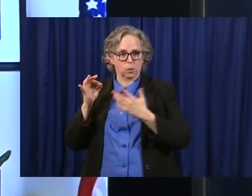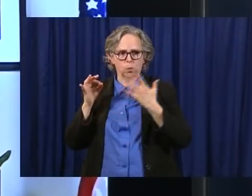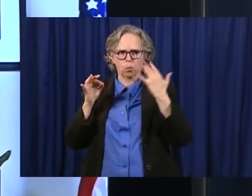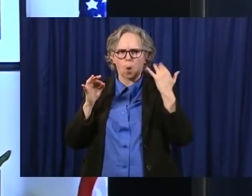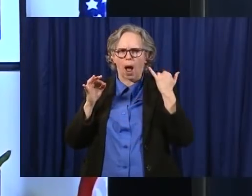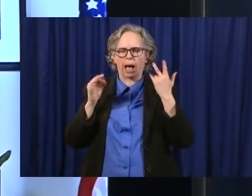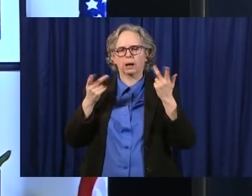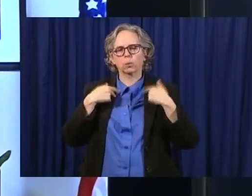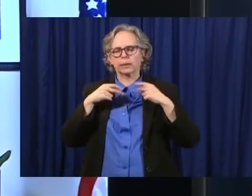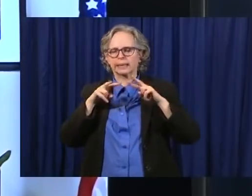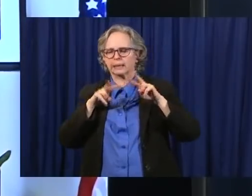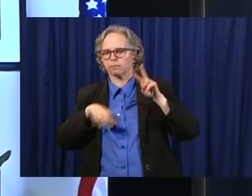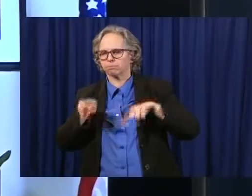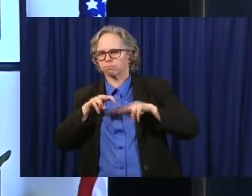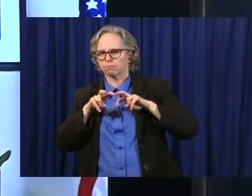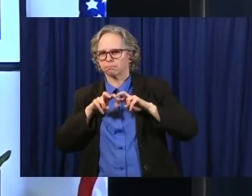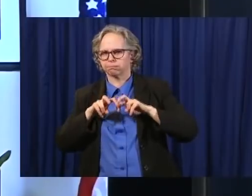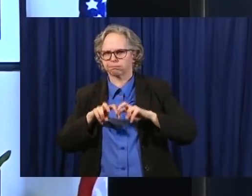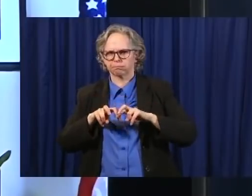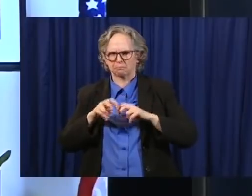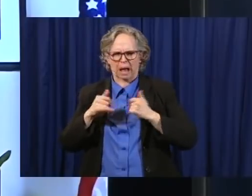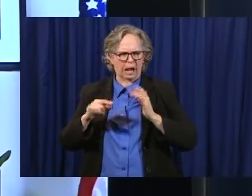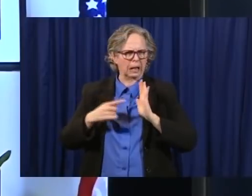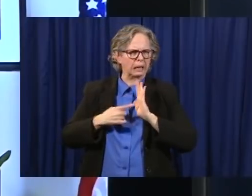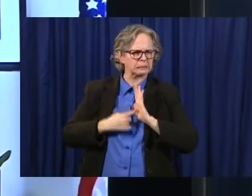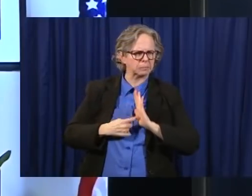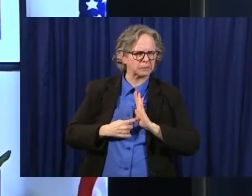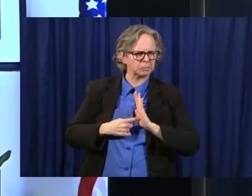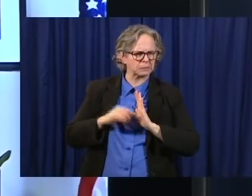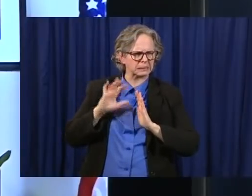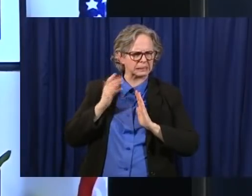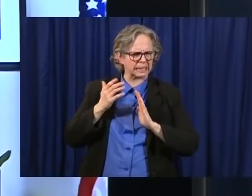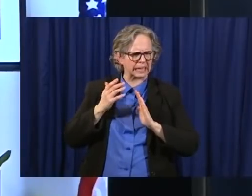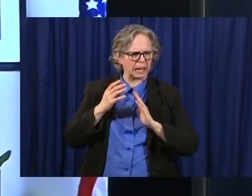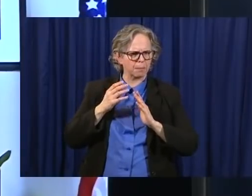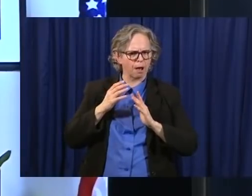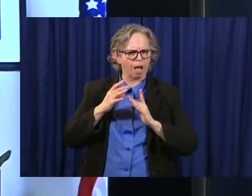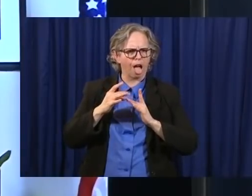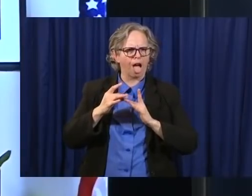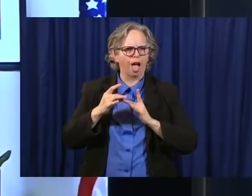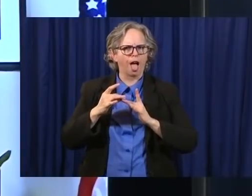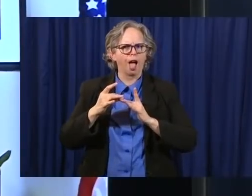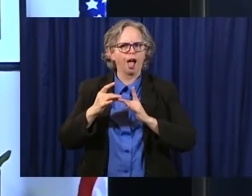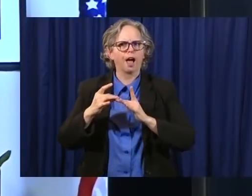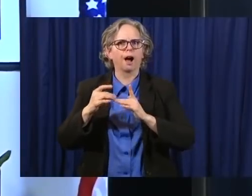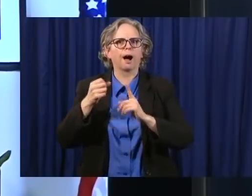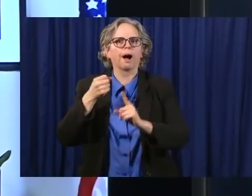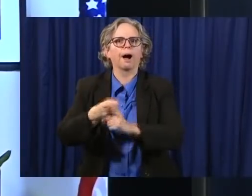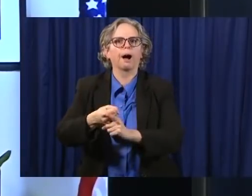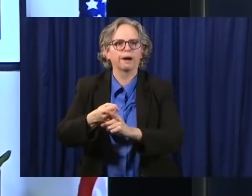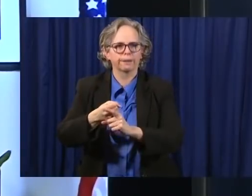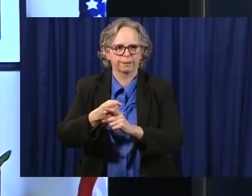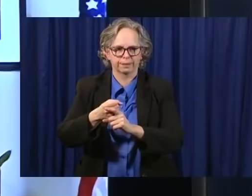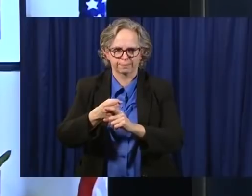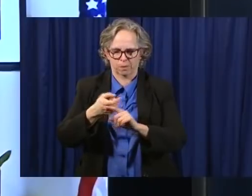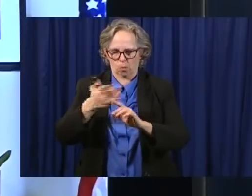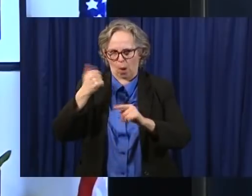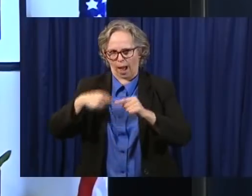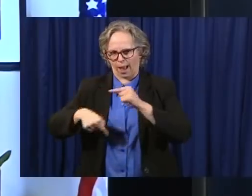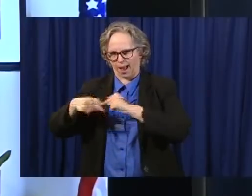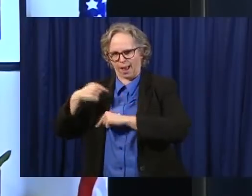certain symptoms that tie into COVID. We will triangulate in on that just based upon what's recorded in the